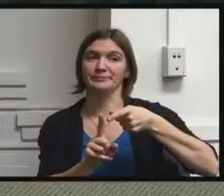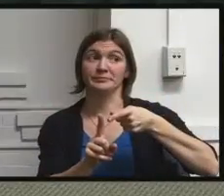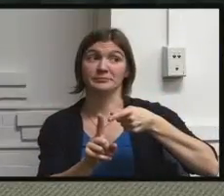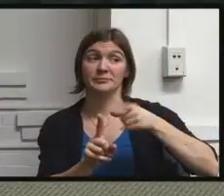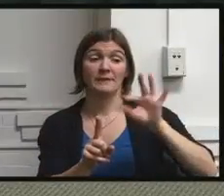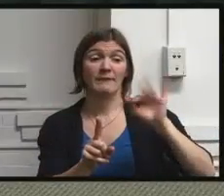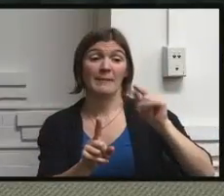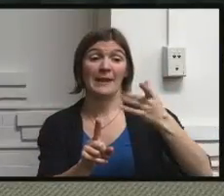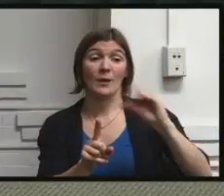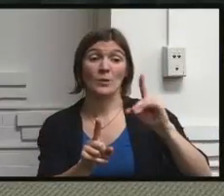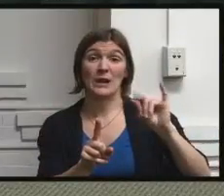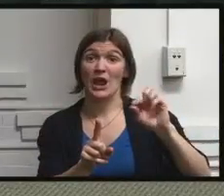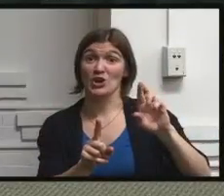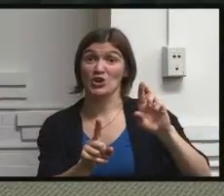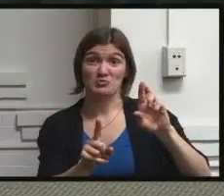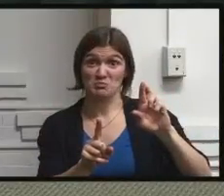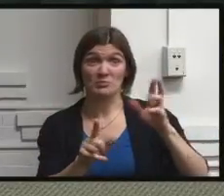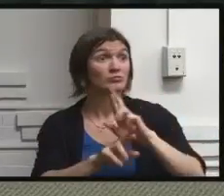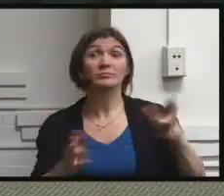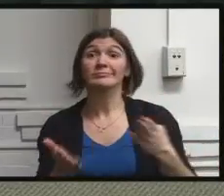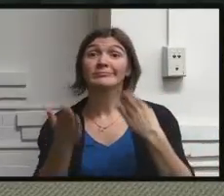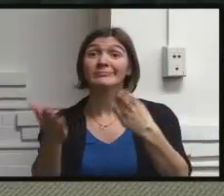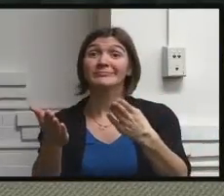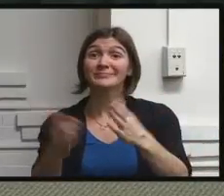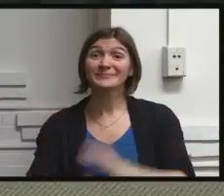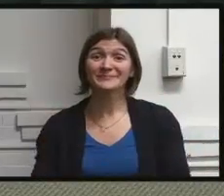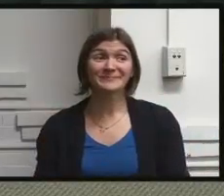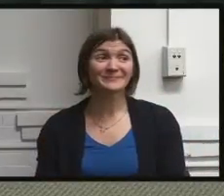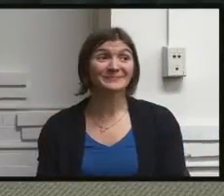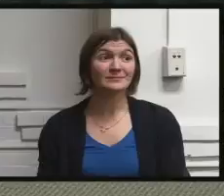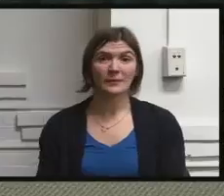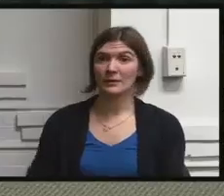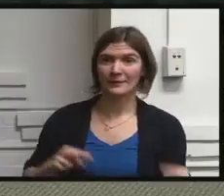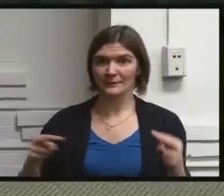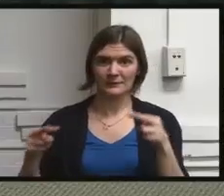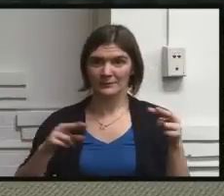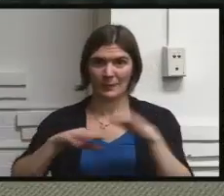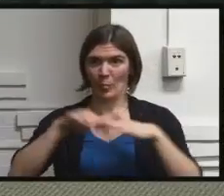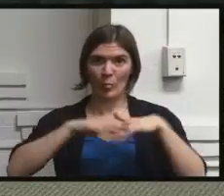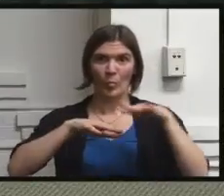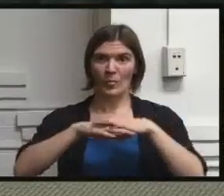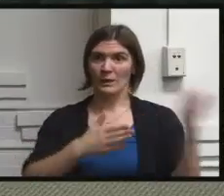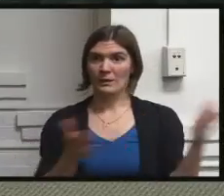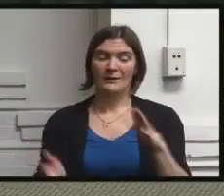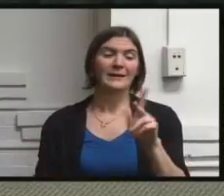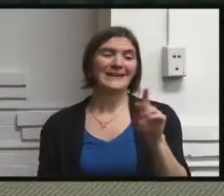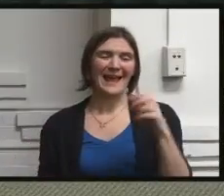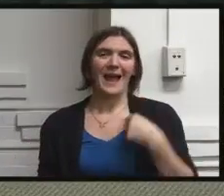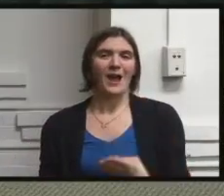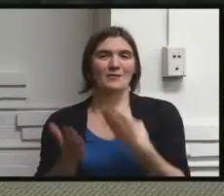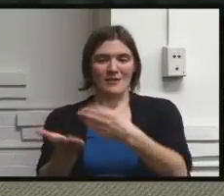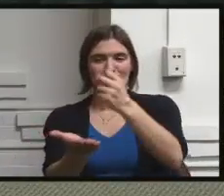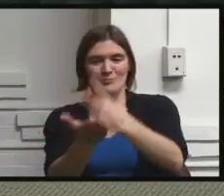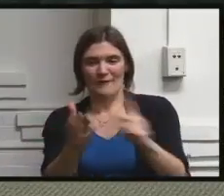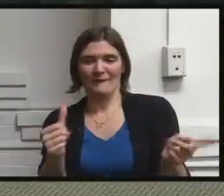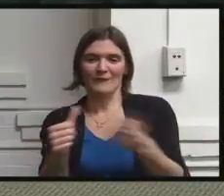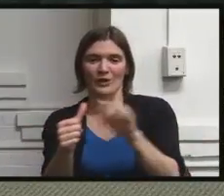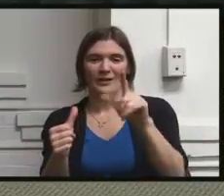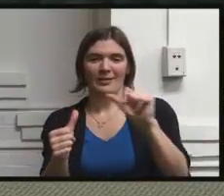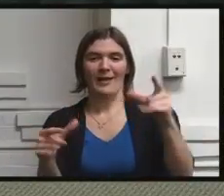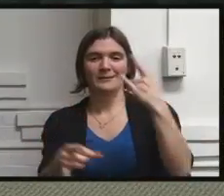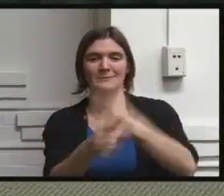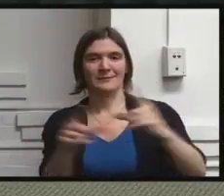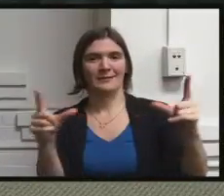the Flamingo Diner. Well, then we're ready for a motion. Go ahead. No, you're ready. I move that we approve the first-class